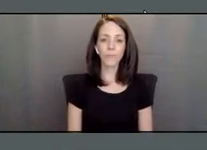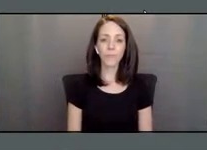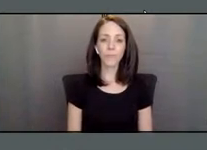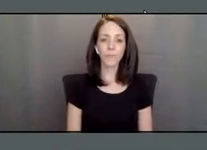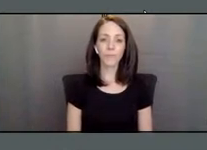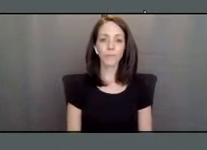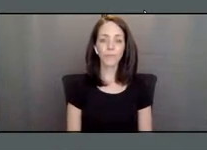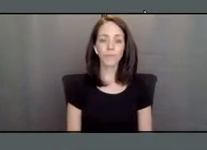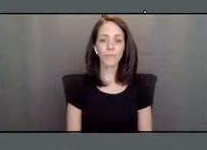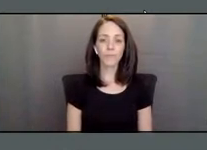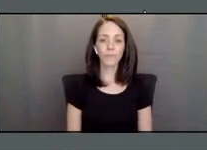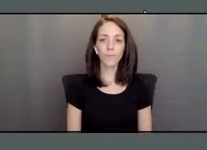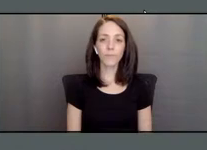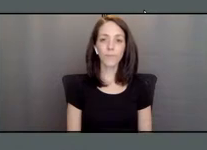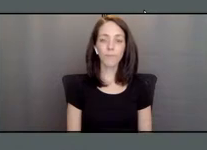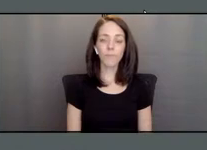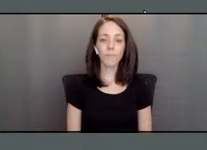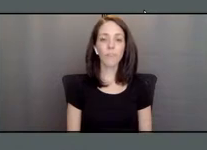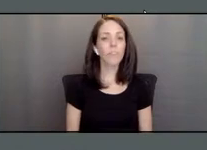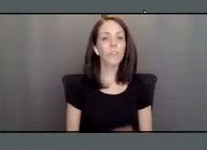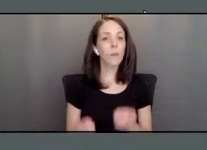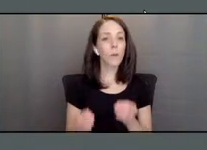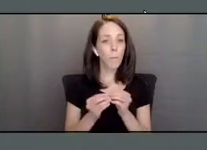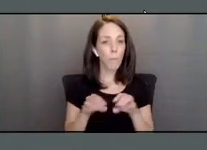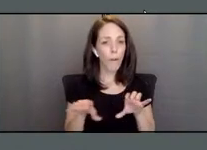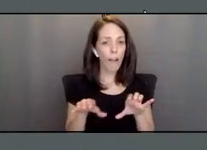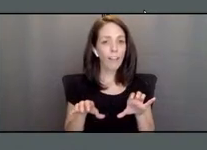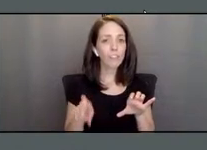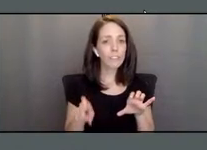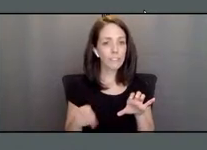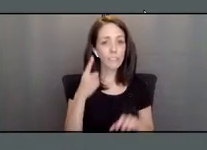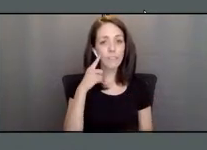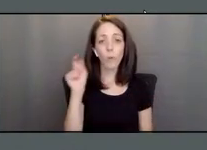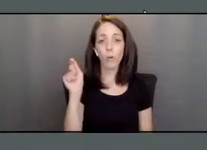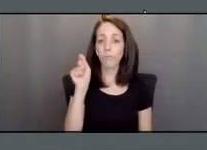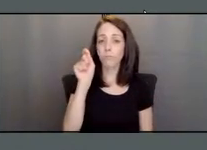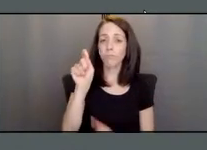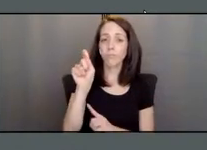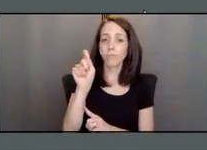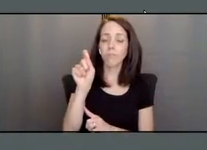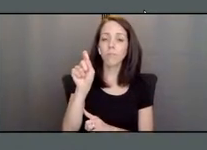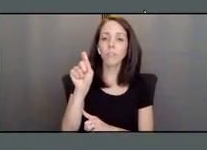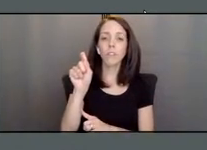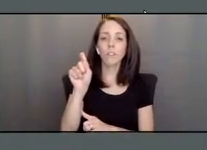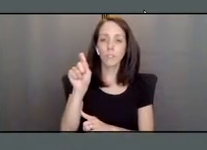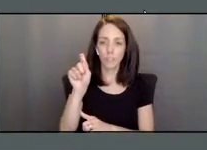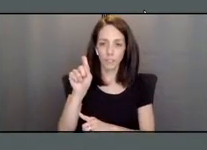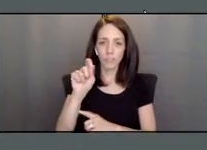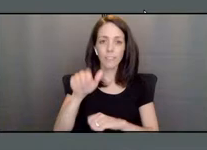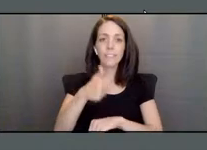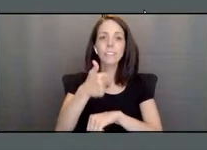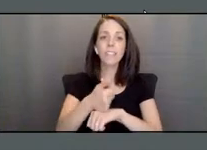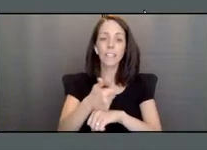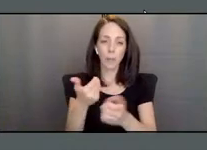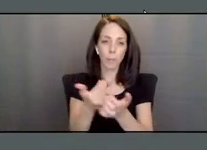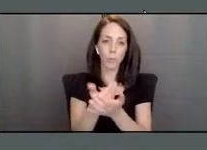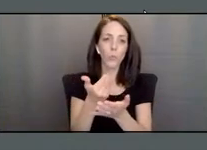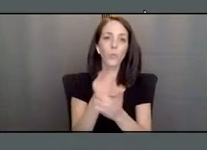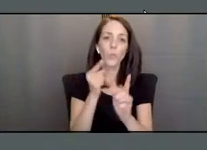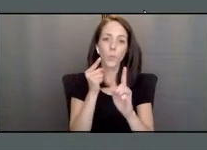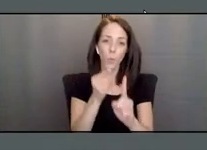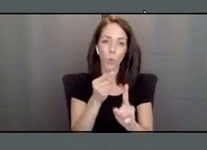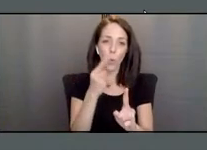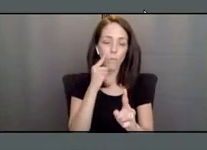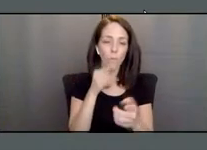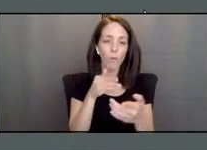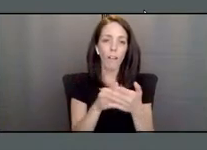Further immediate initial actions included. Bullet point 1 refers to incorporating a faculty anti-racism goal as part of their